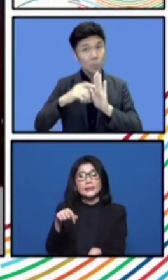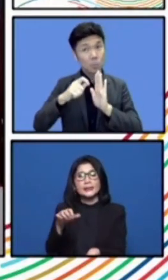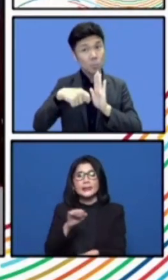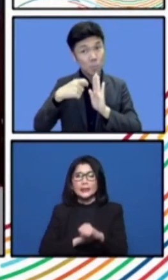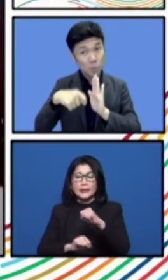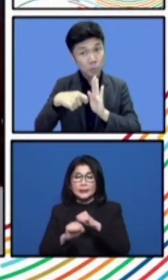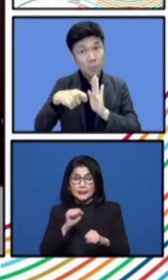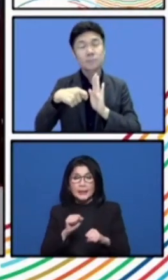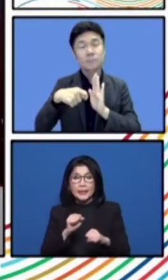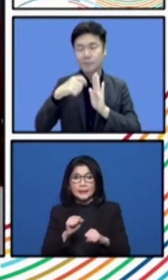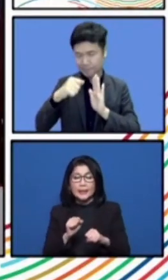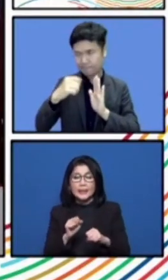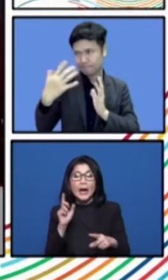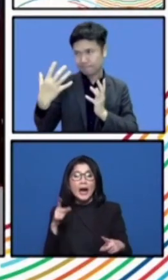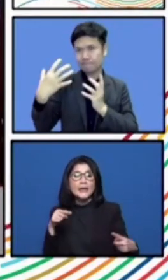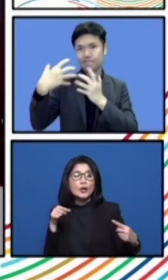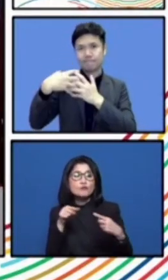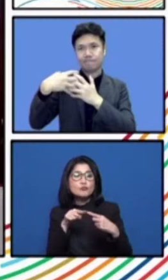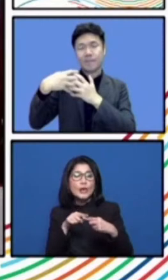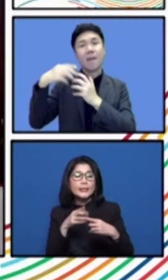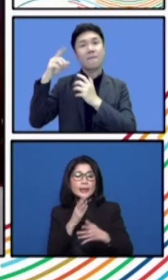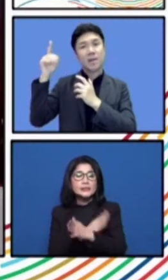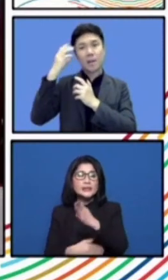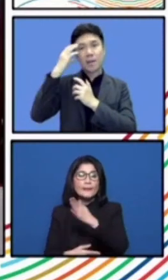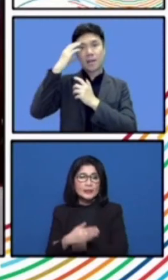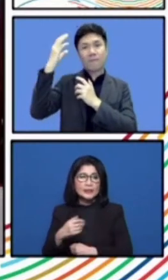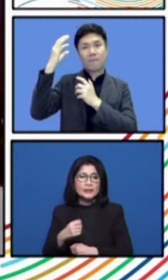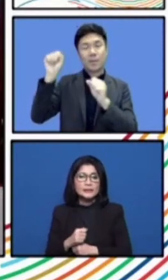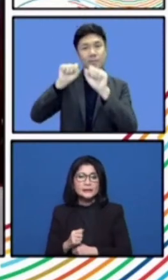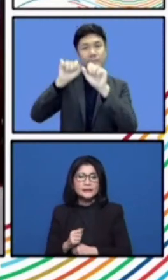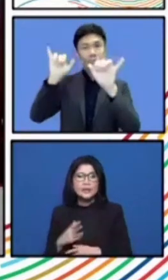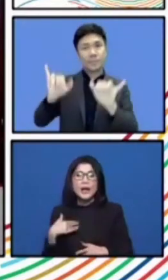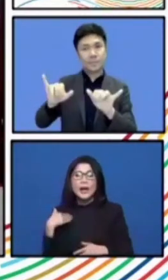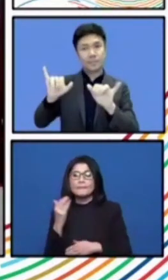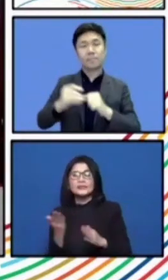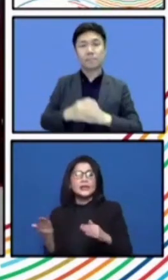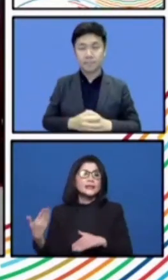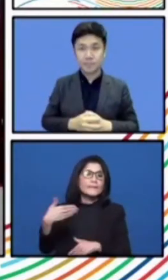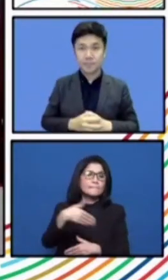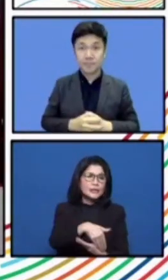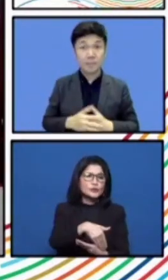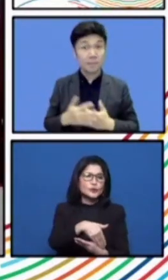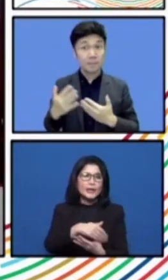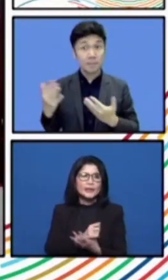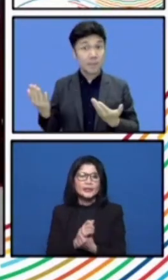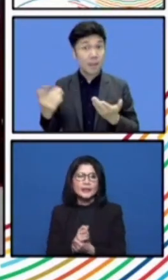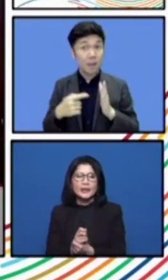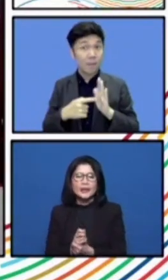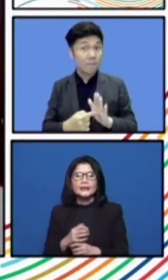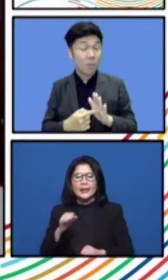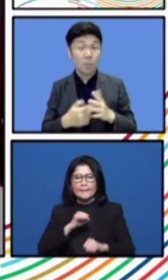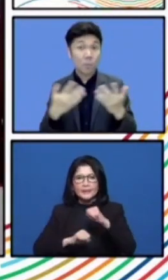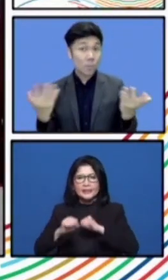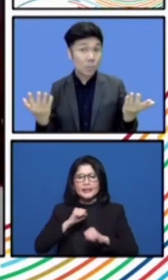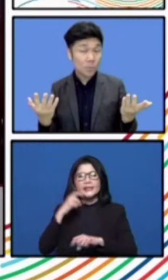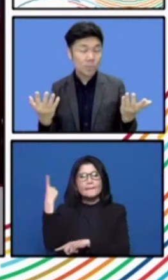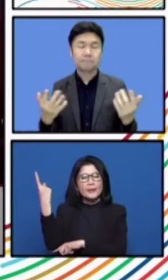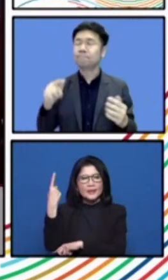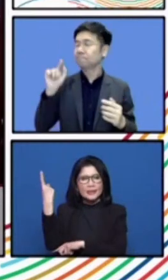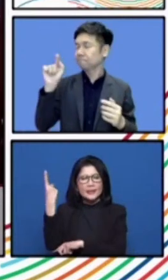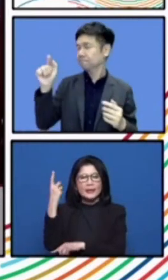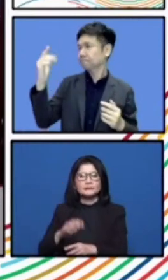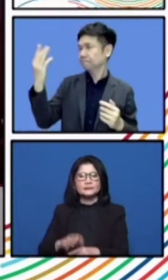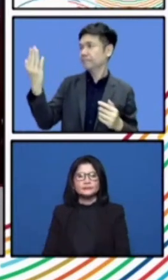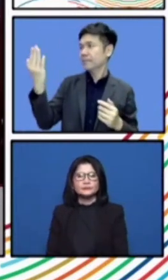running database on disability exposing to comparison and shared